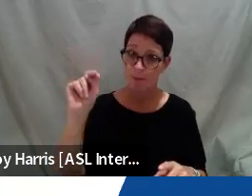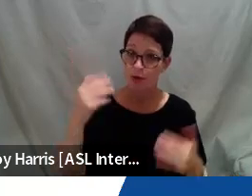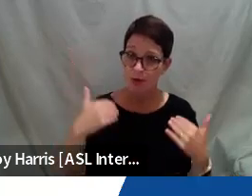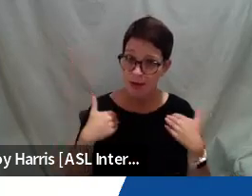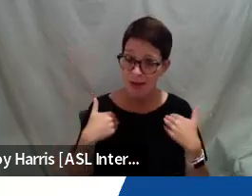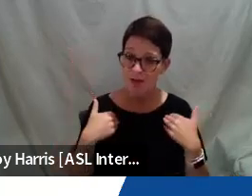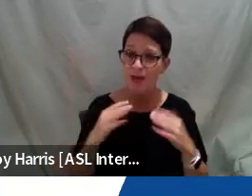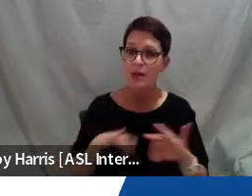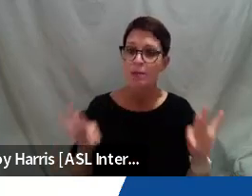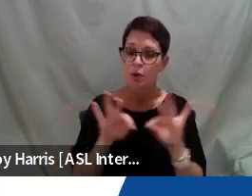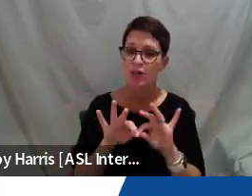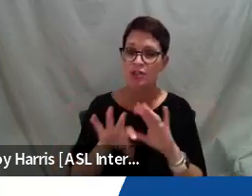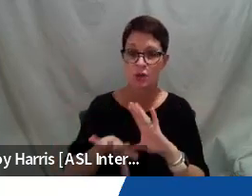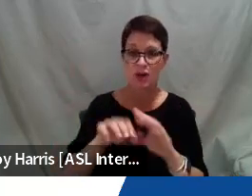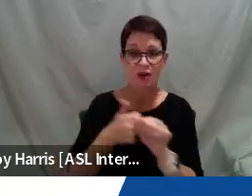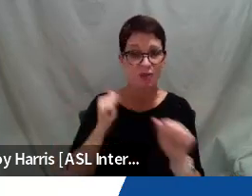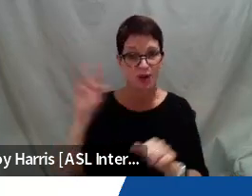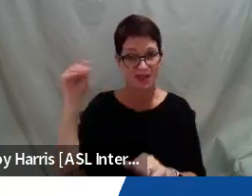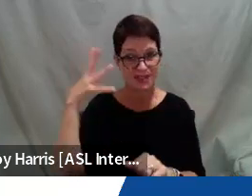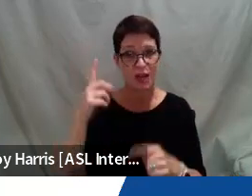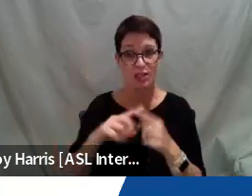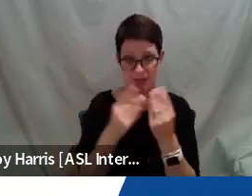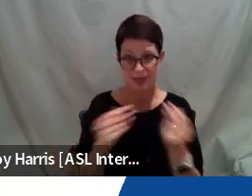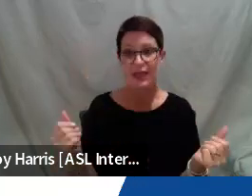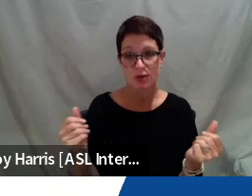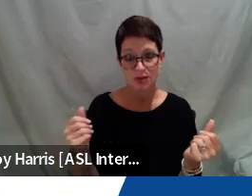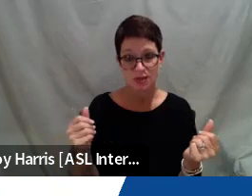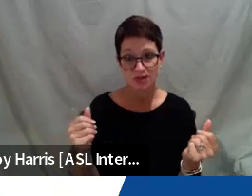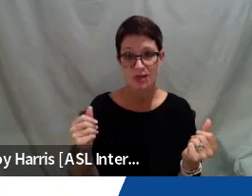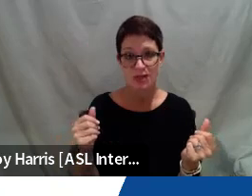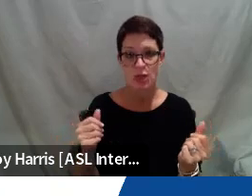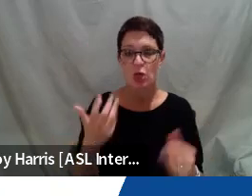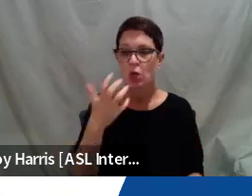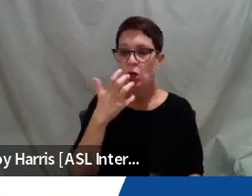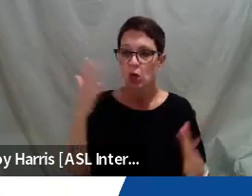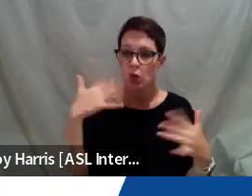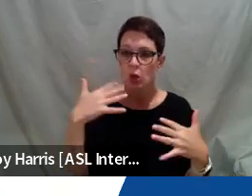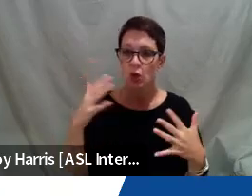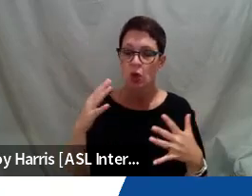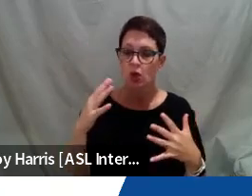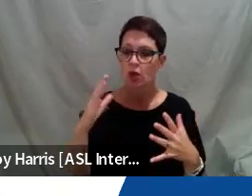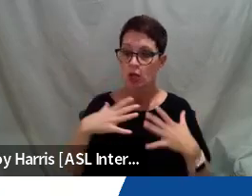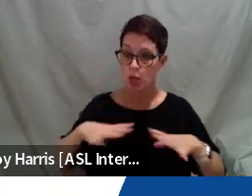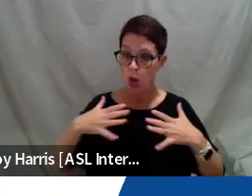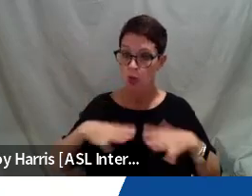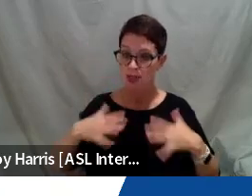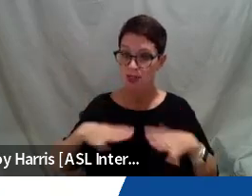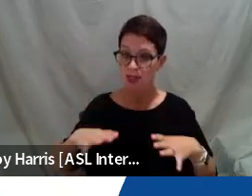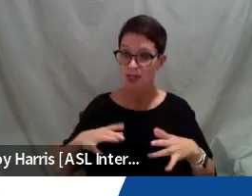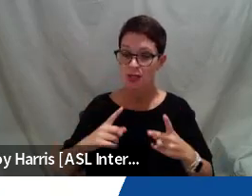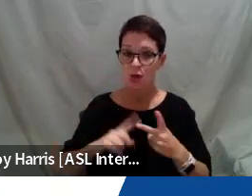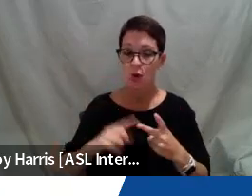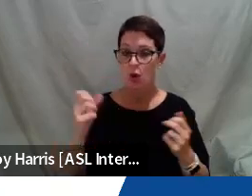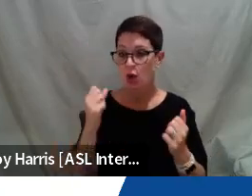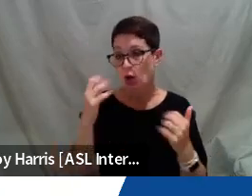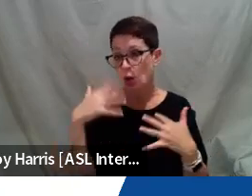important to stay out of the sun until your sunburn heals. Put cool clothes on the sunburned areas or take a